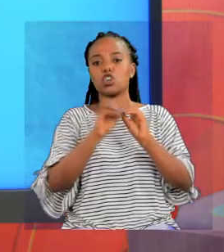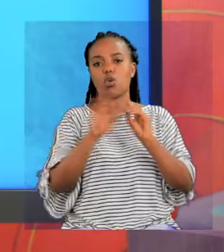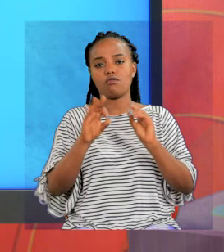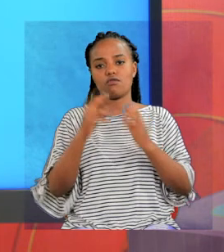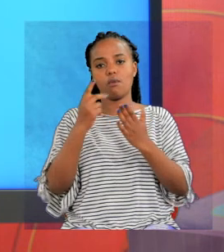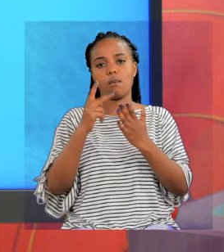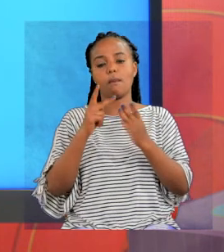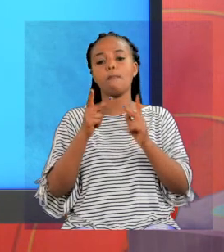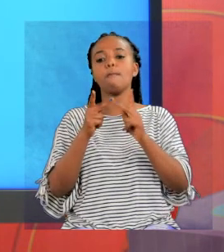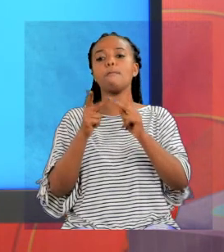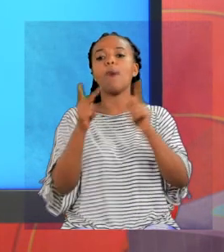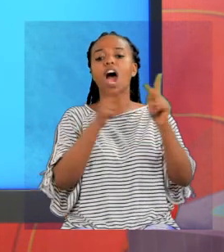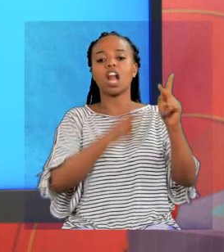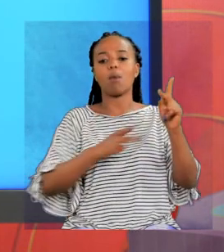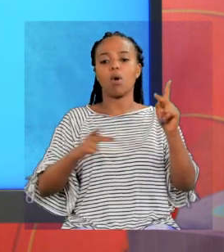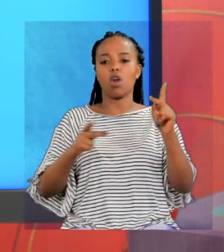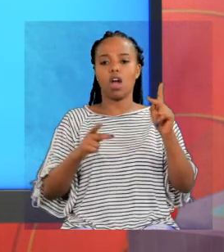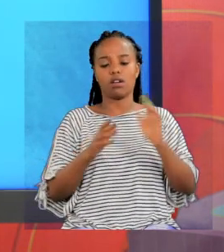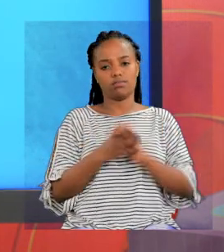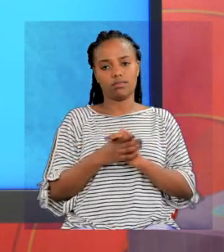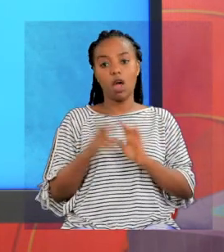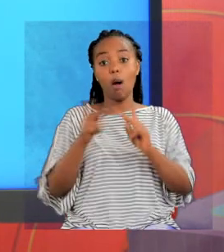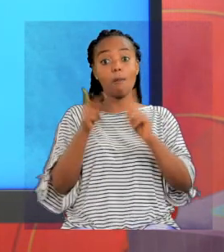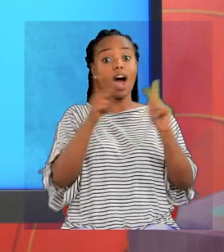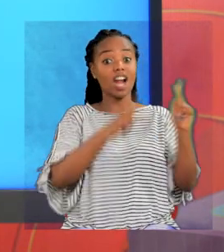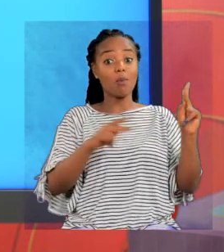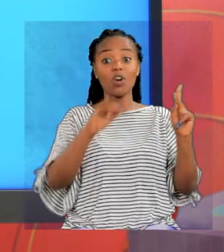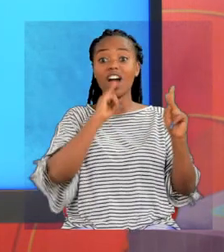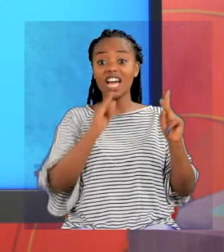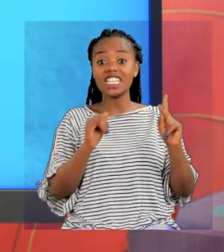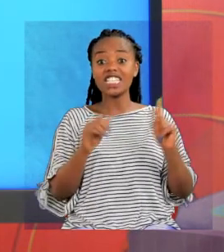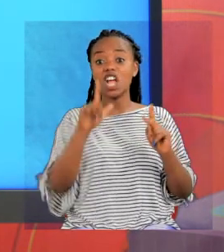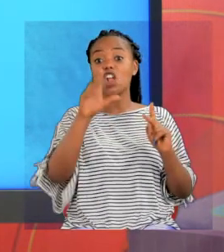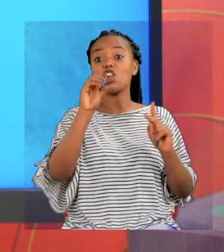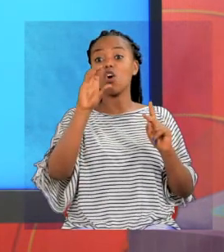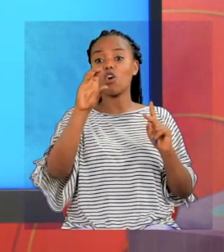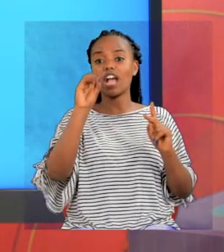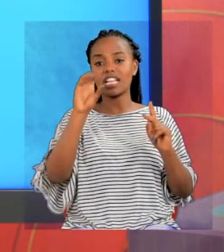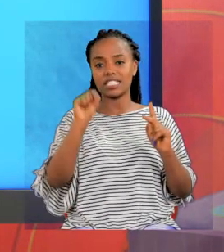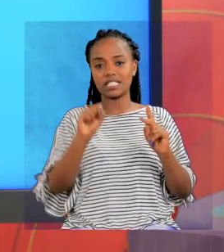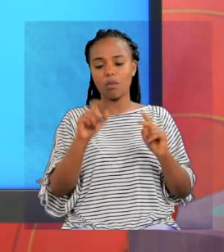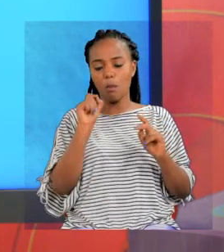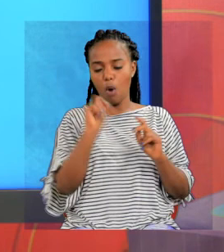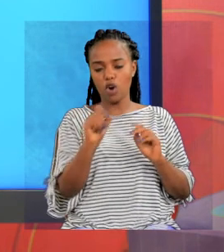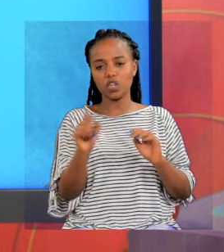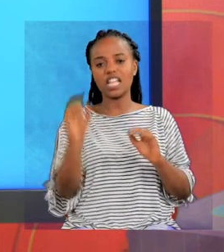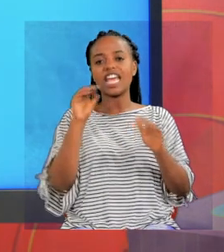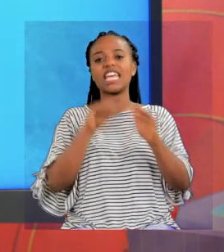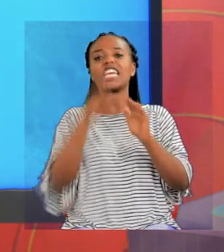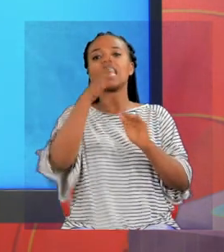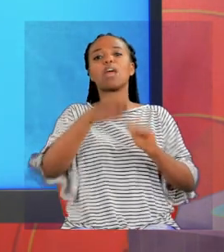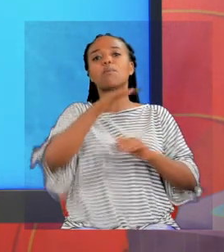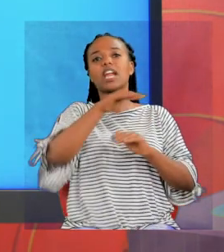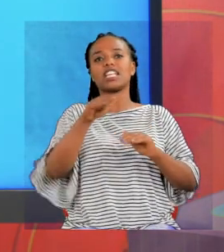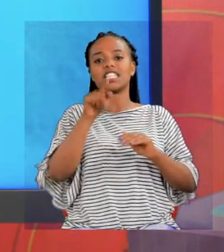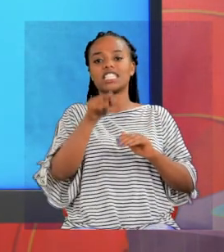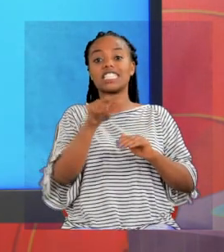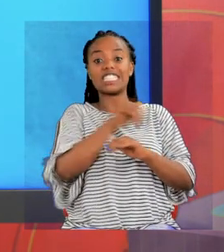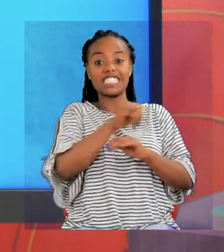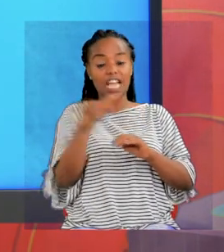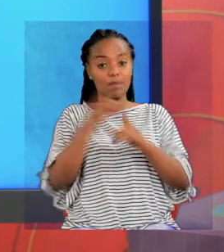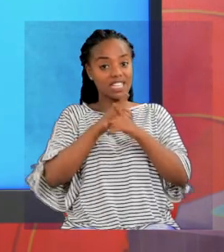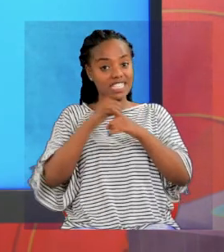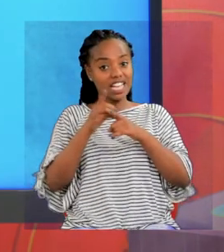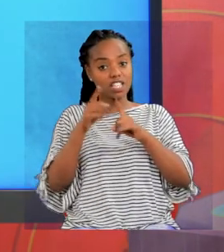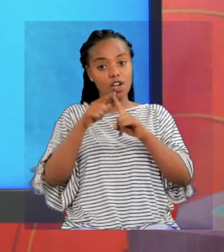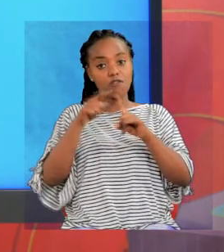parabola. A parabola is the locus of points on a plane that have the same distance from